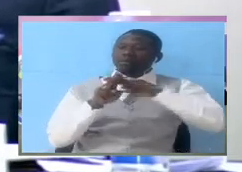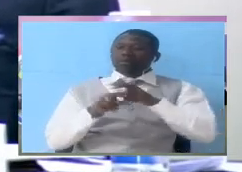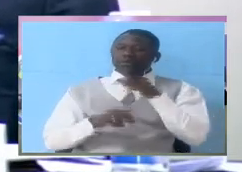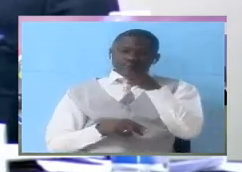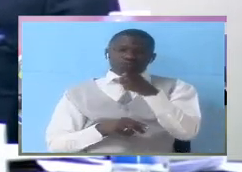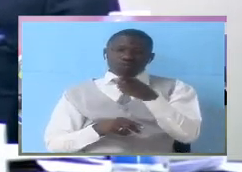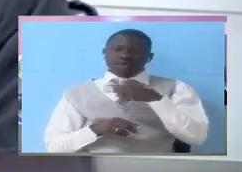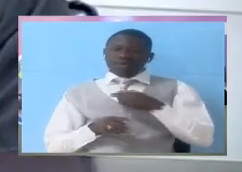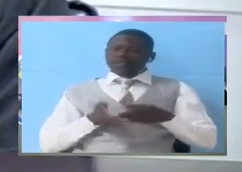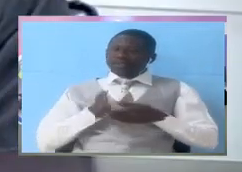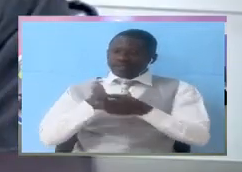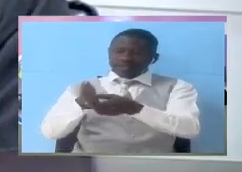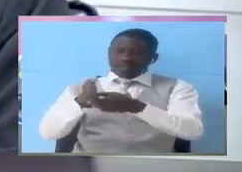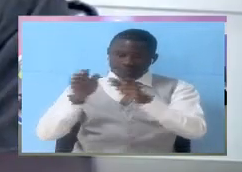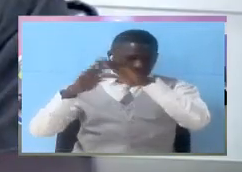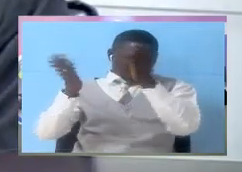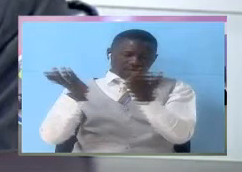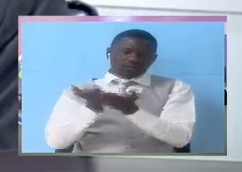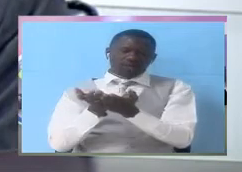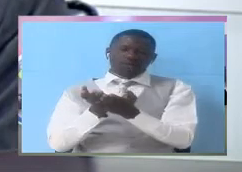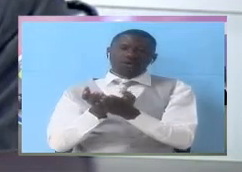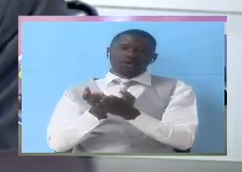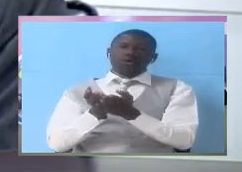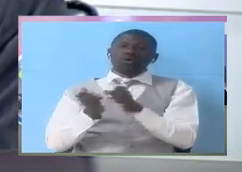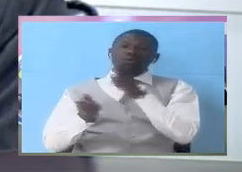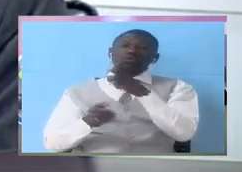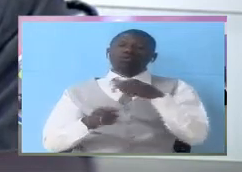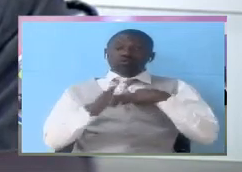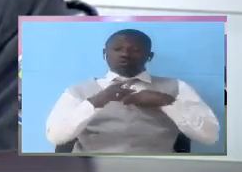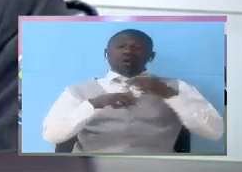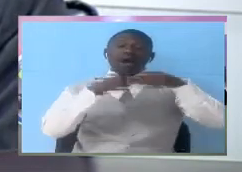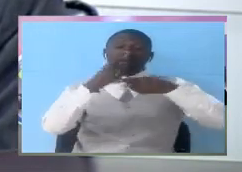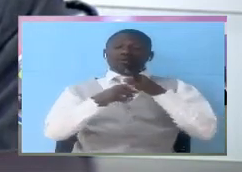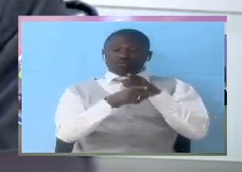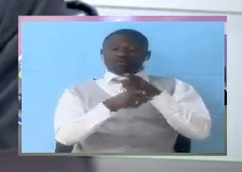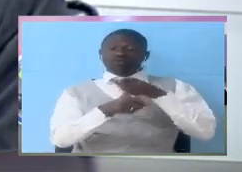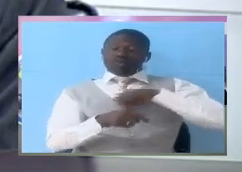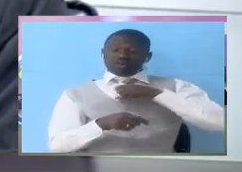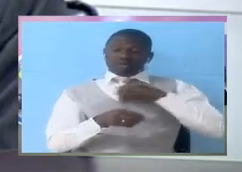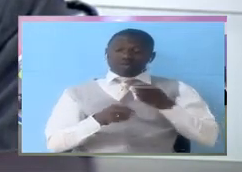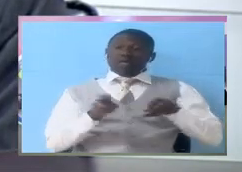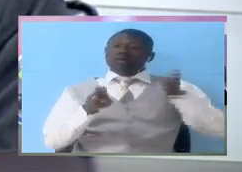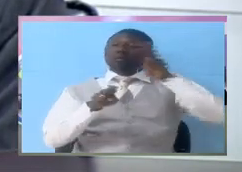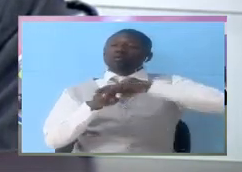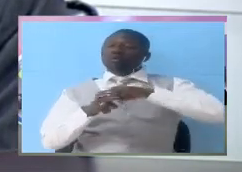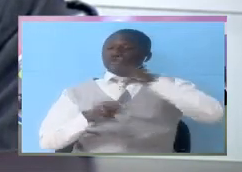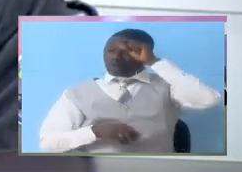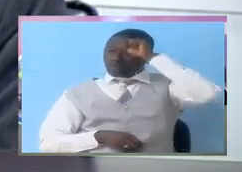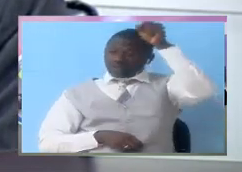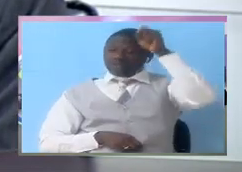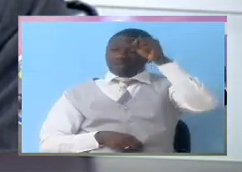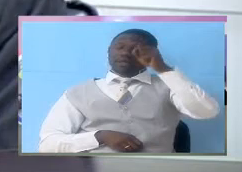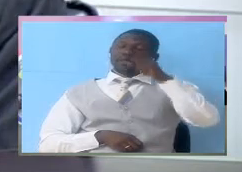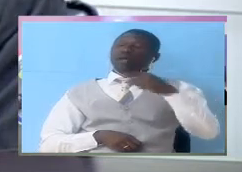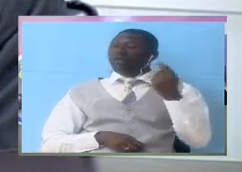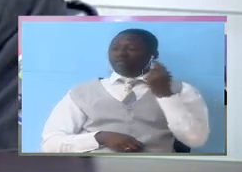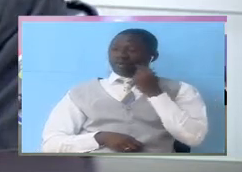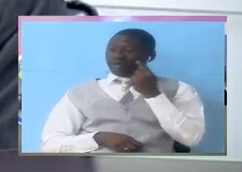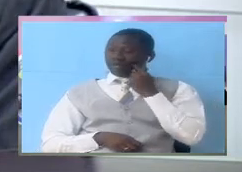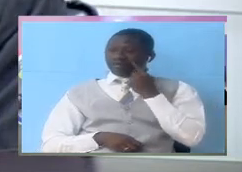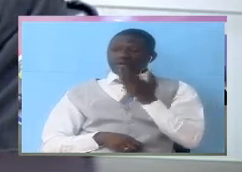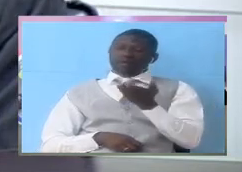the president légi mo melni panel bi ñoom ba bu set seen xibaar yi liggéey gestu yow lañ ko wara éggé bur bu set légi nak gannaaw